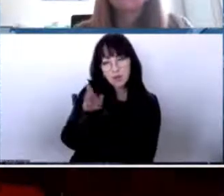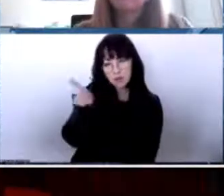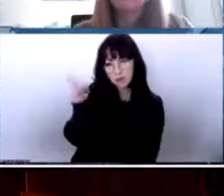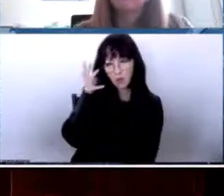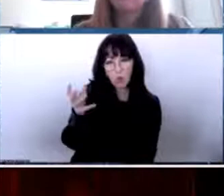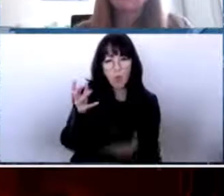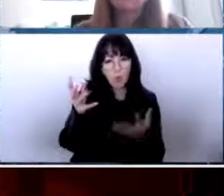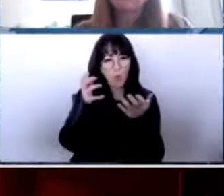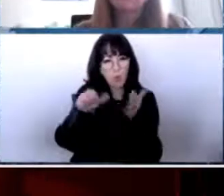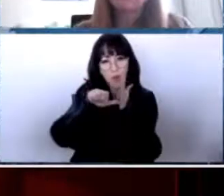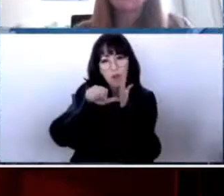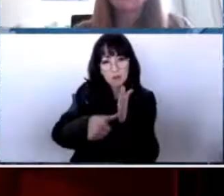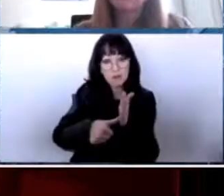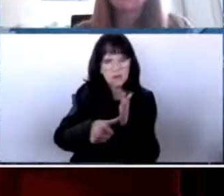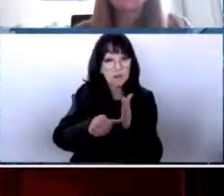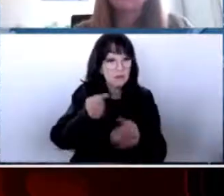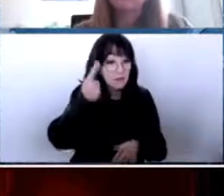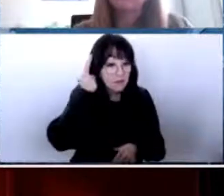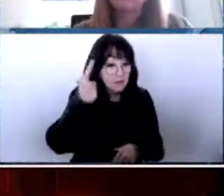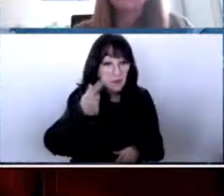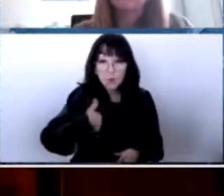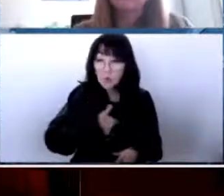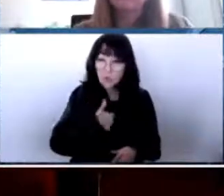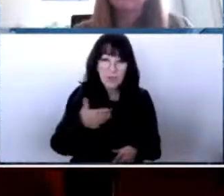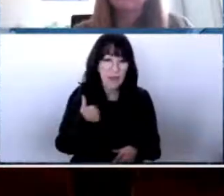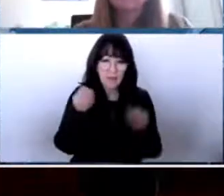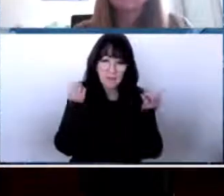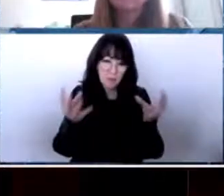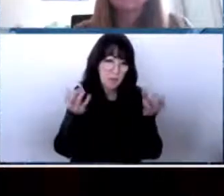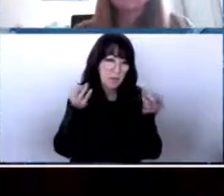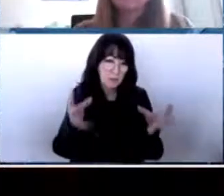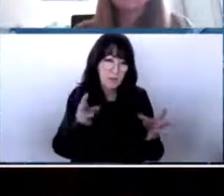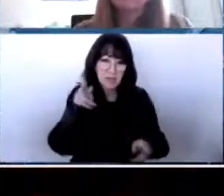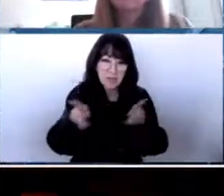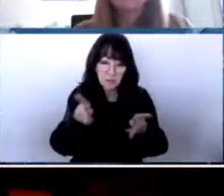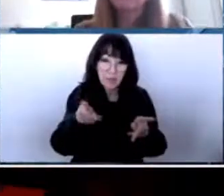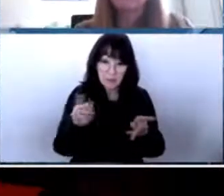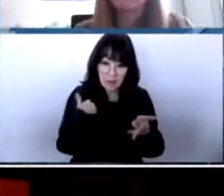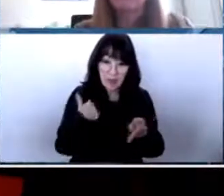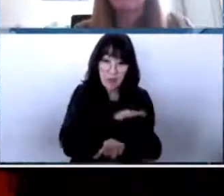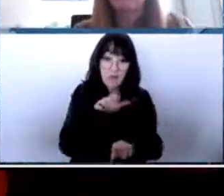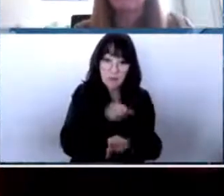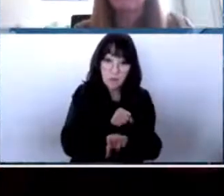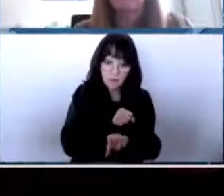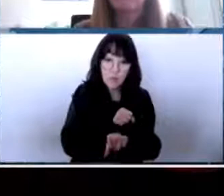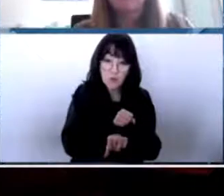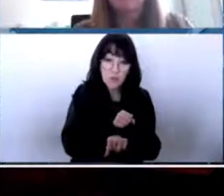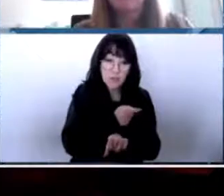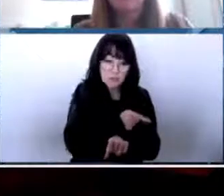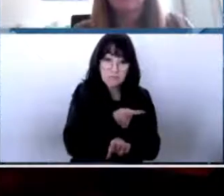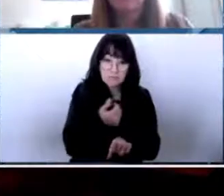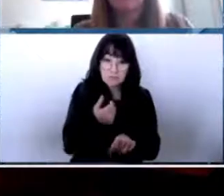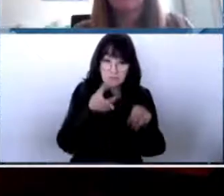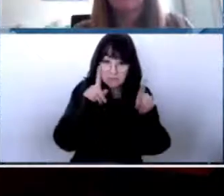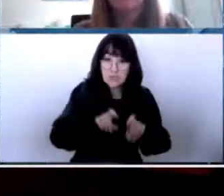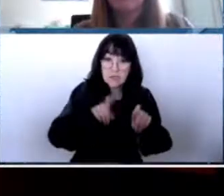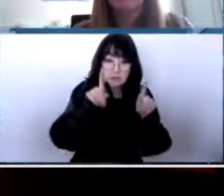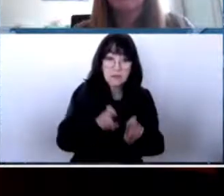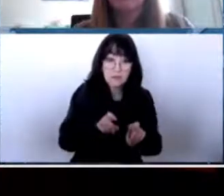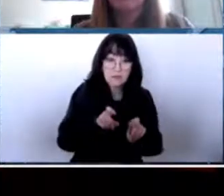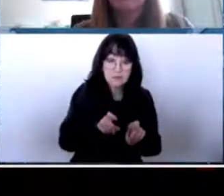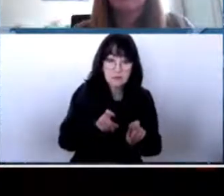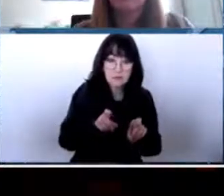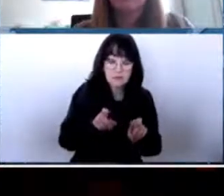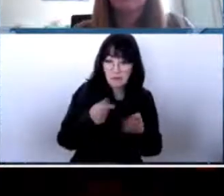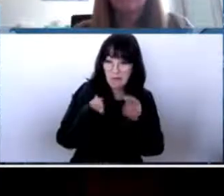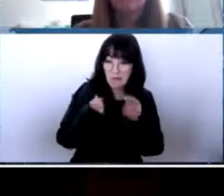is that we have thousands of people with appointments that are getting tested. In fact, you're going to test, I don't know, in a